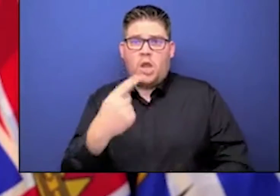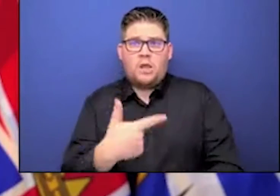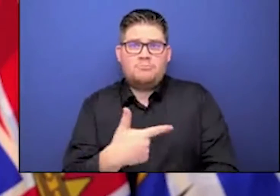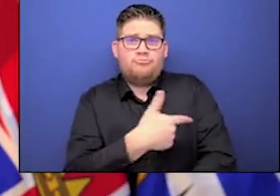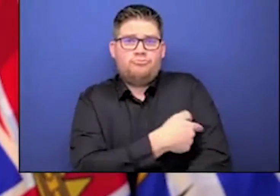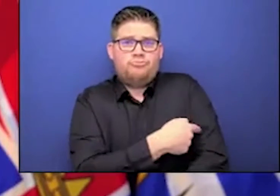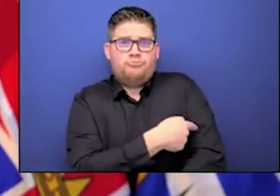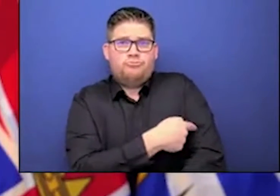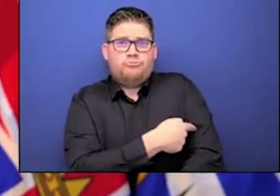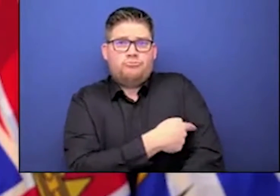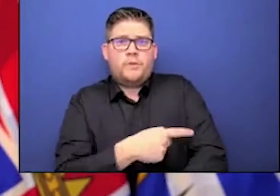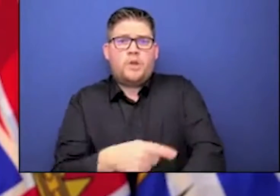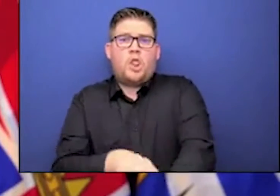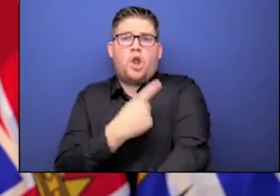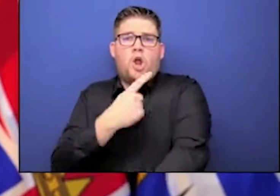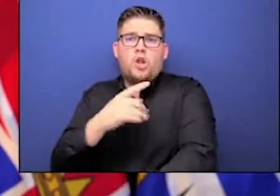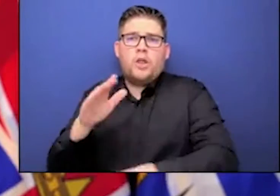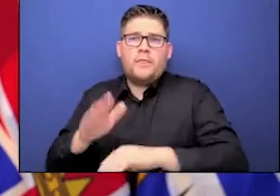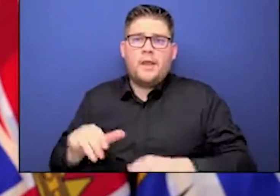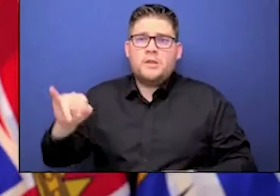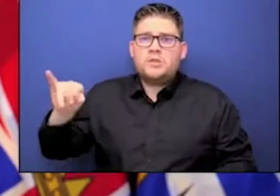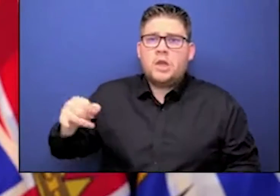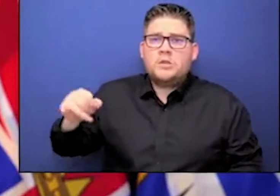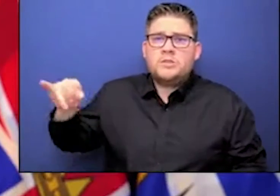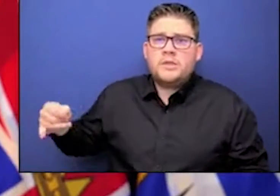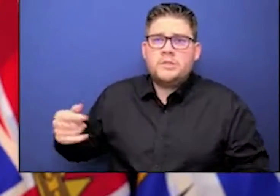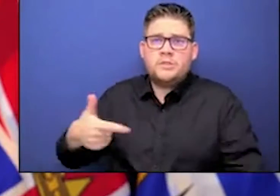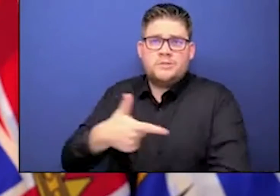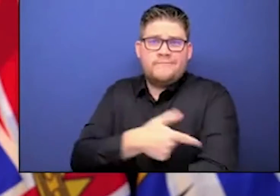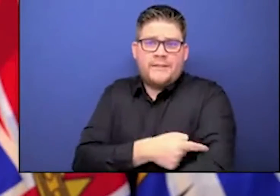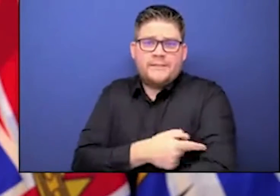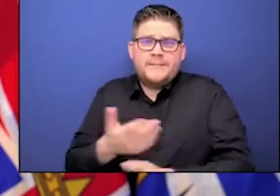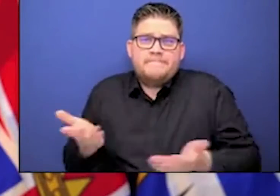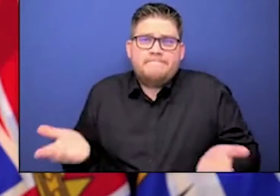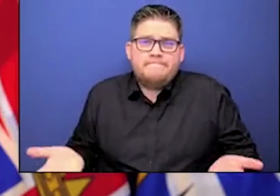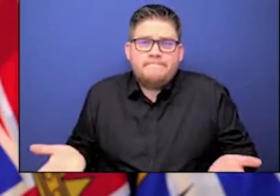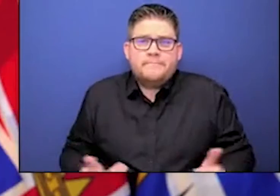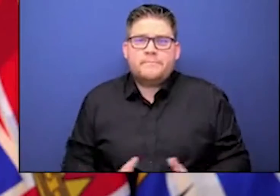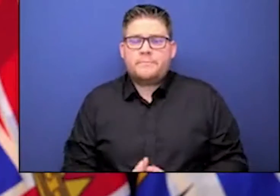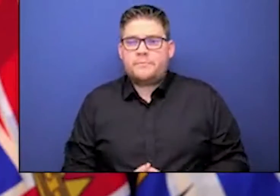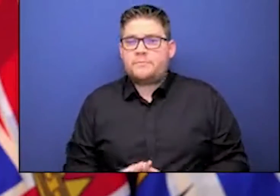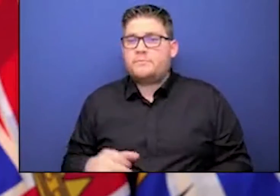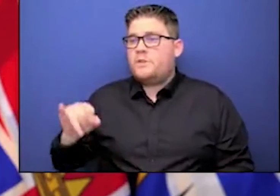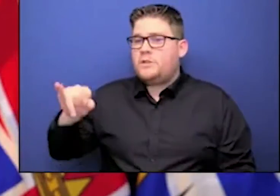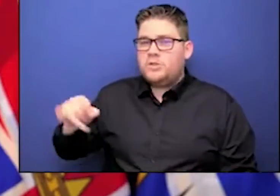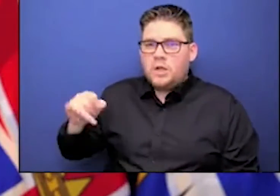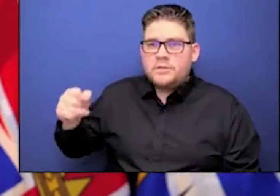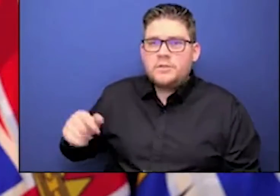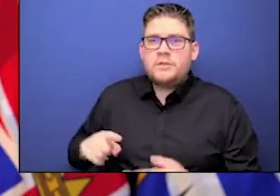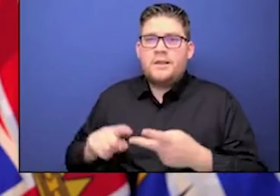the Johnson & Johnson and the AstraZeneca are both viral vector vaccines. So again, they're